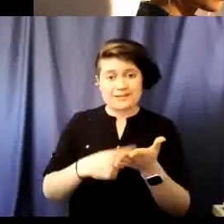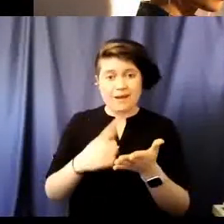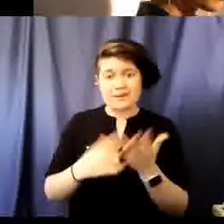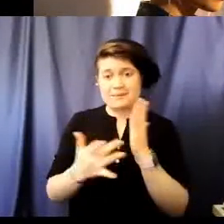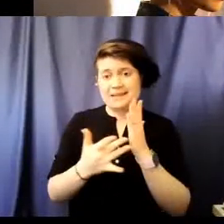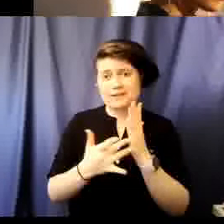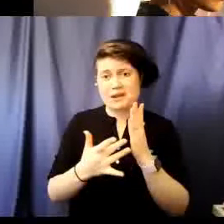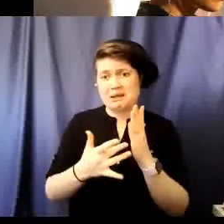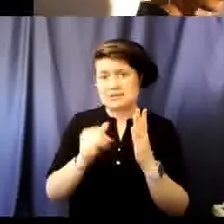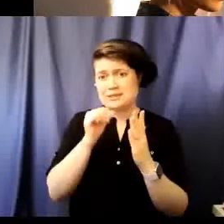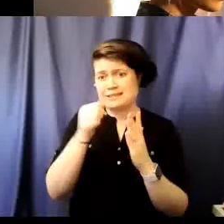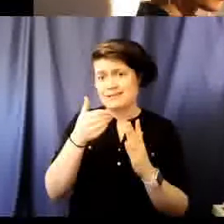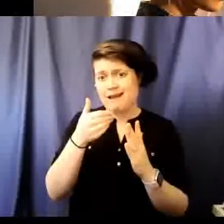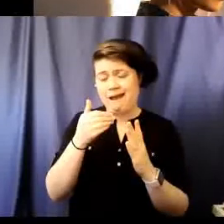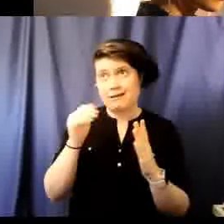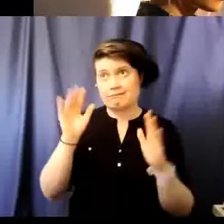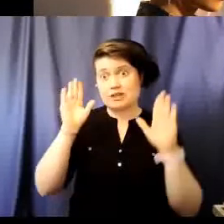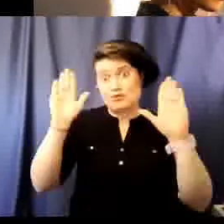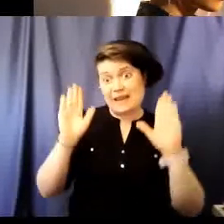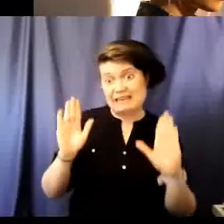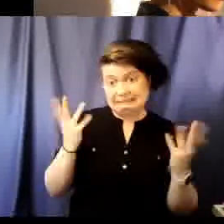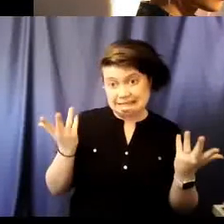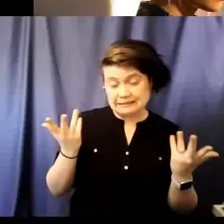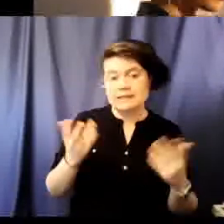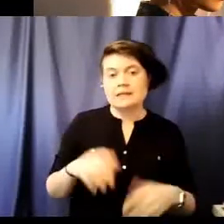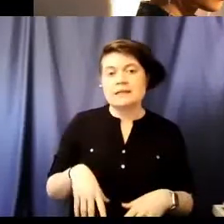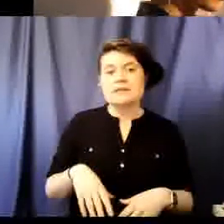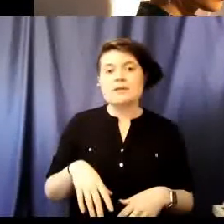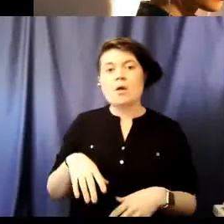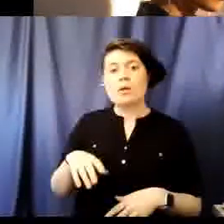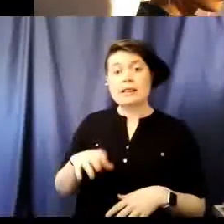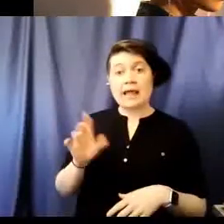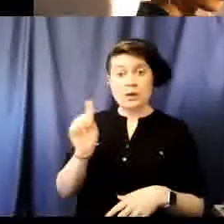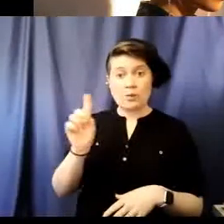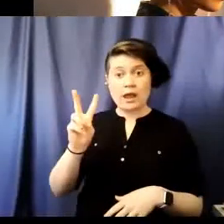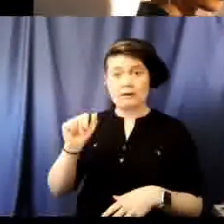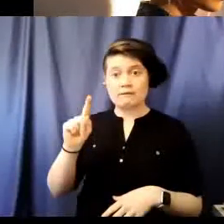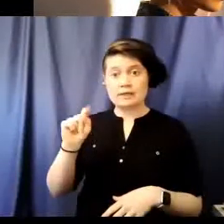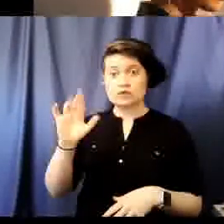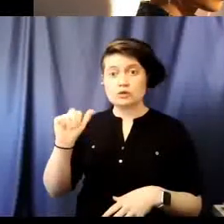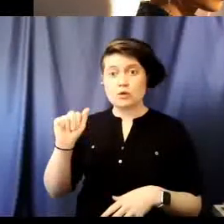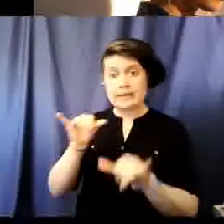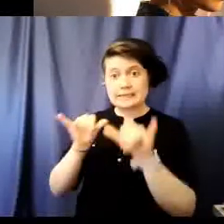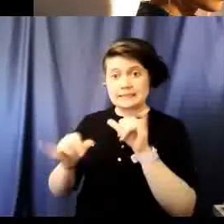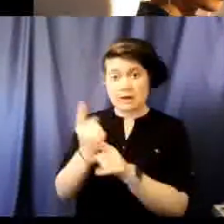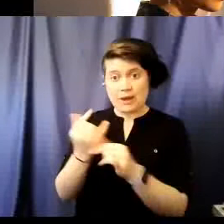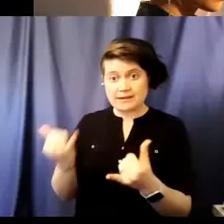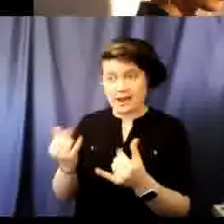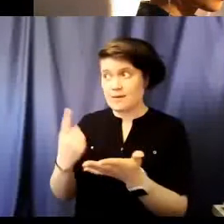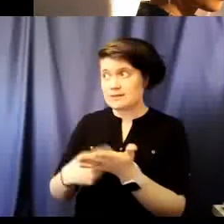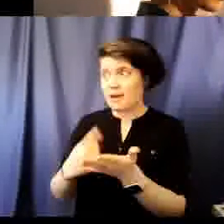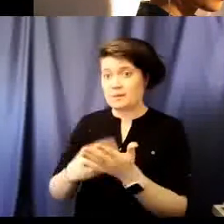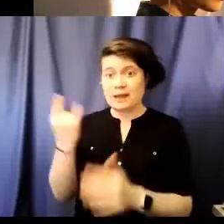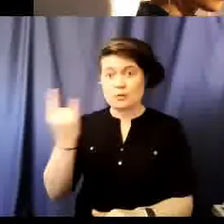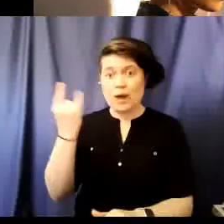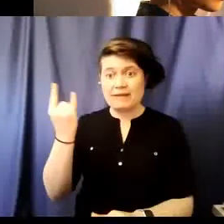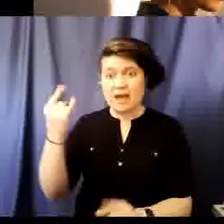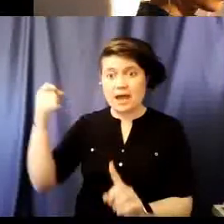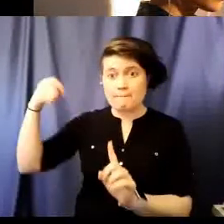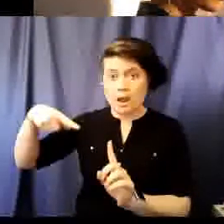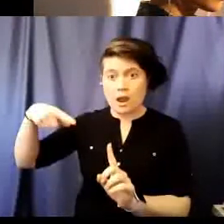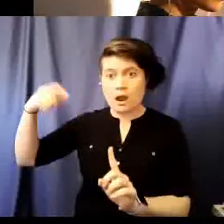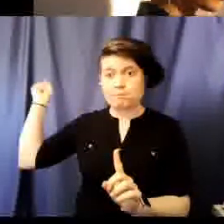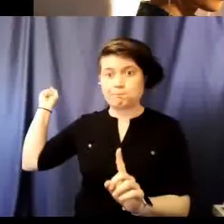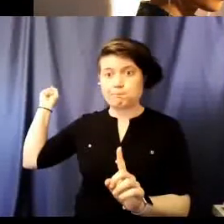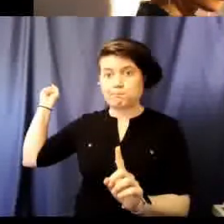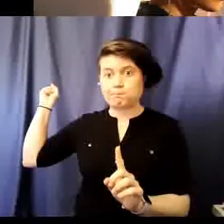great. So where Victoria is at right now, sometimes her Wi-Fi goes out, and so it's really hard to have meetings.